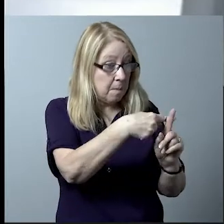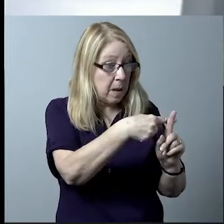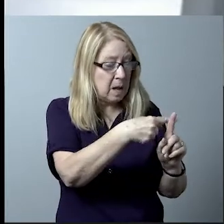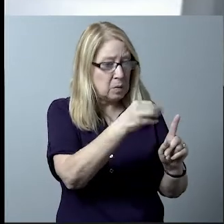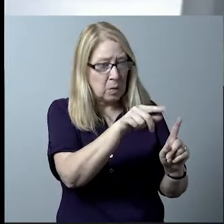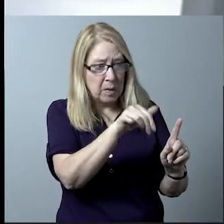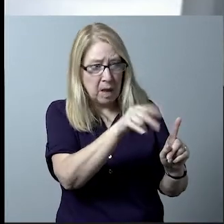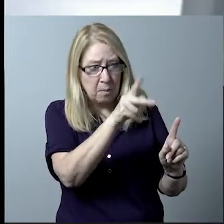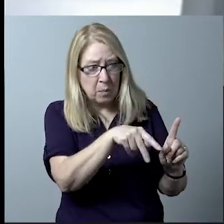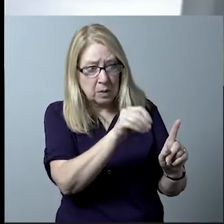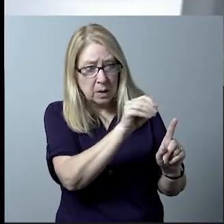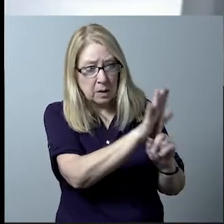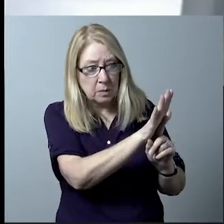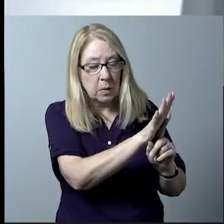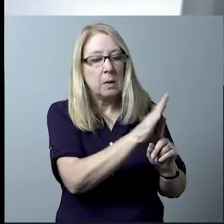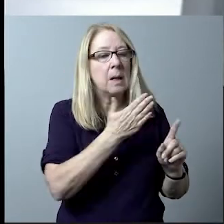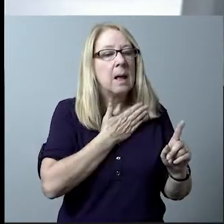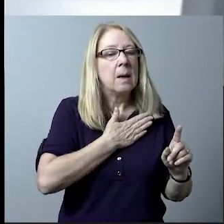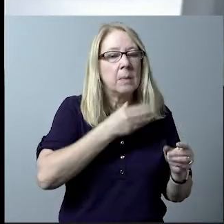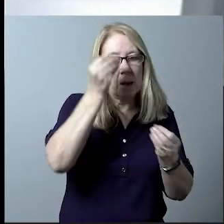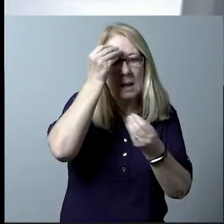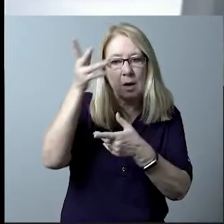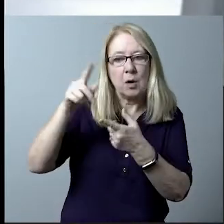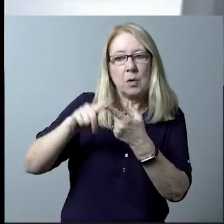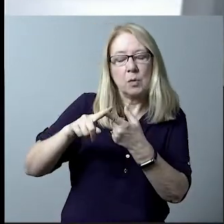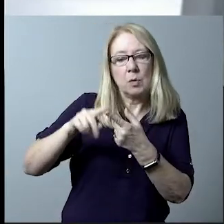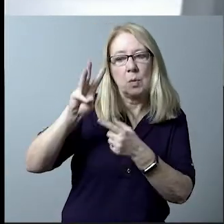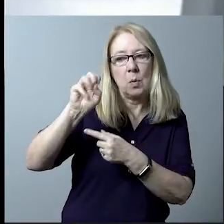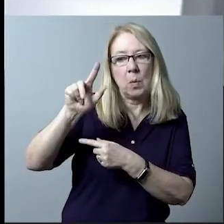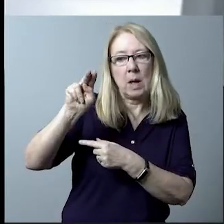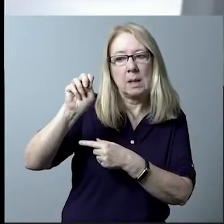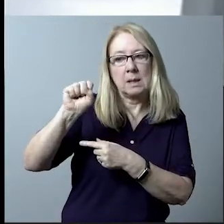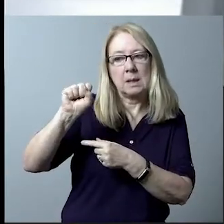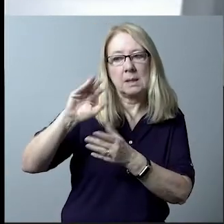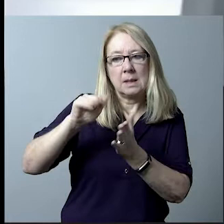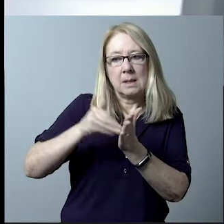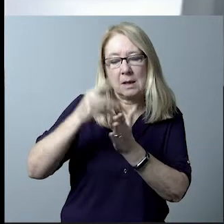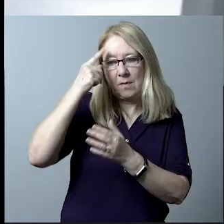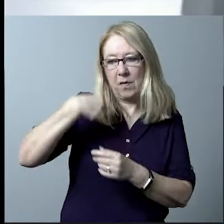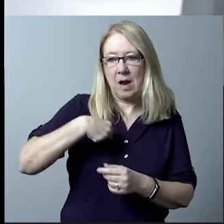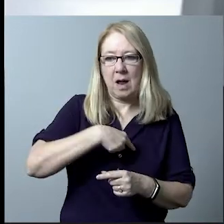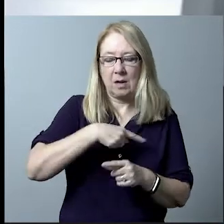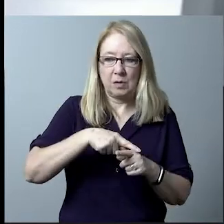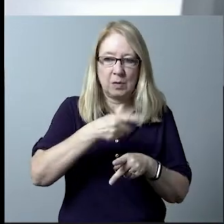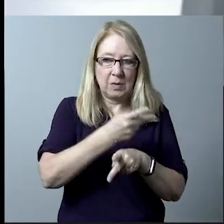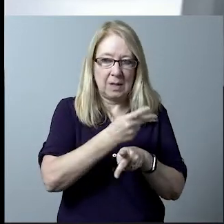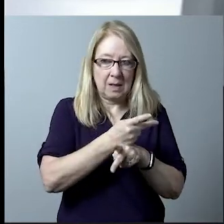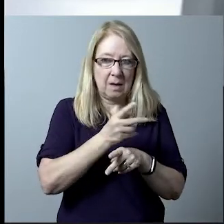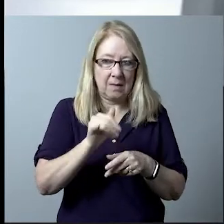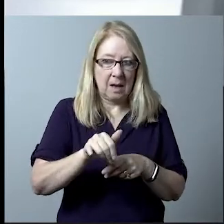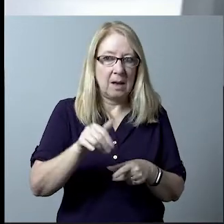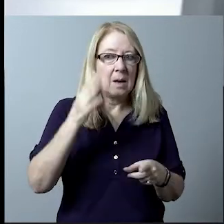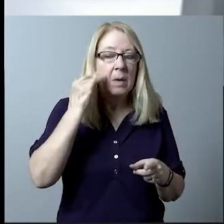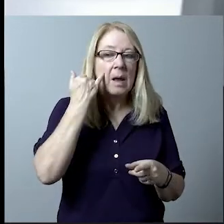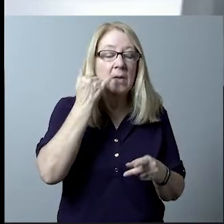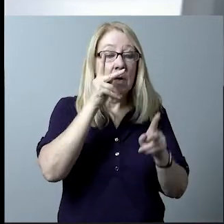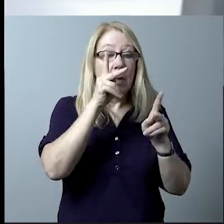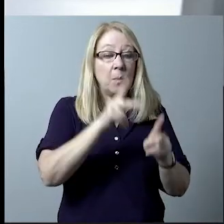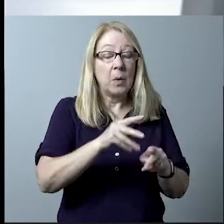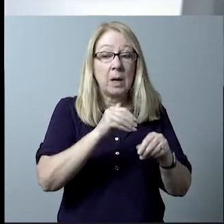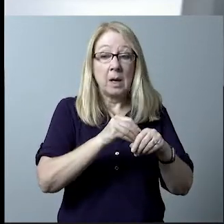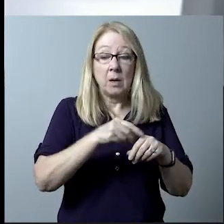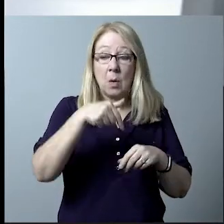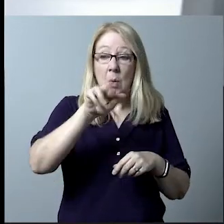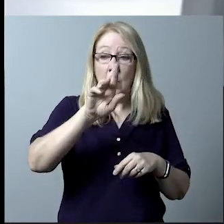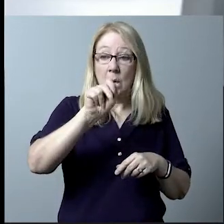somebody might have a positive or maybe was exposed, please refer those over to the Wellness Center for us to manage. It is extremely